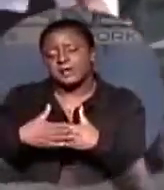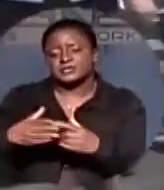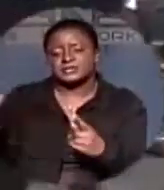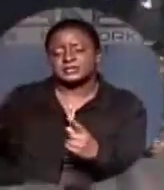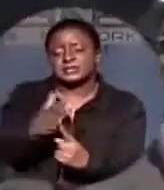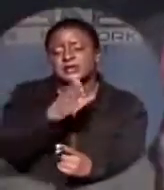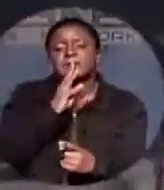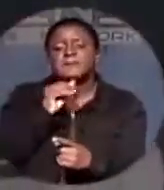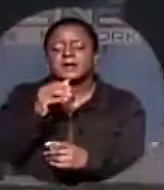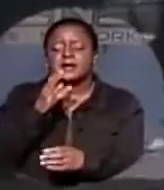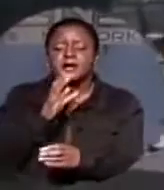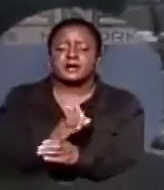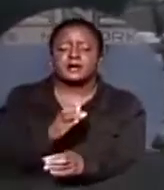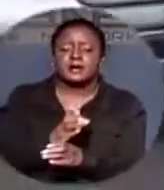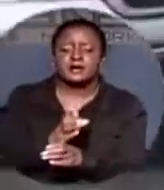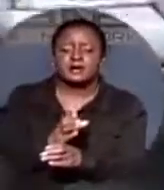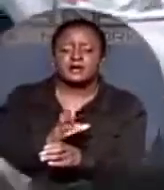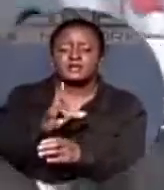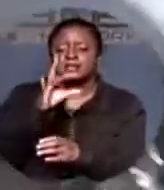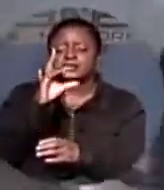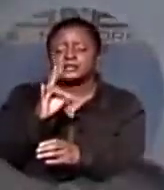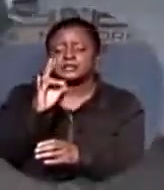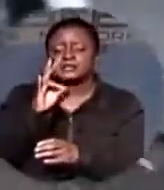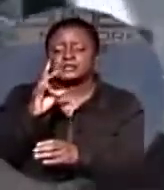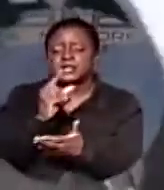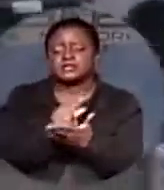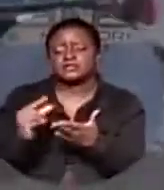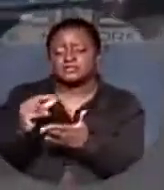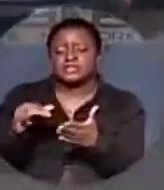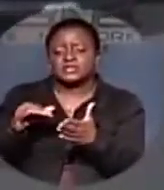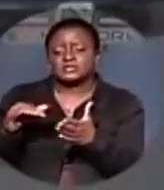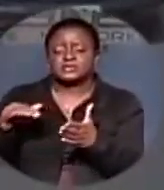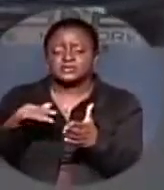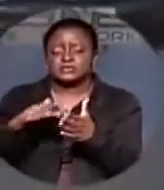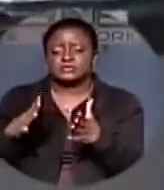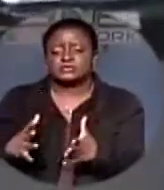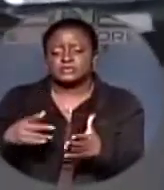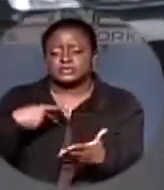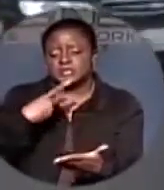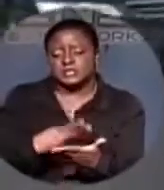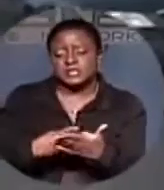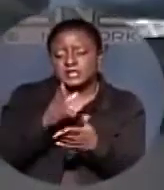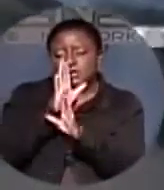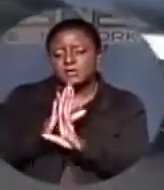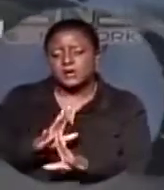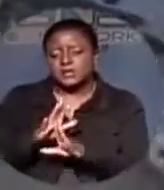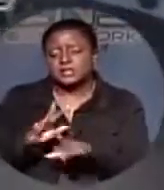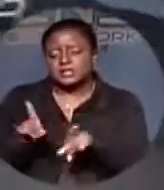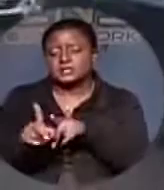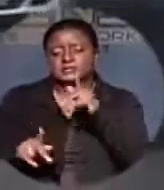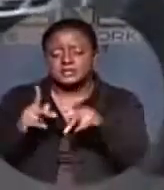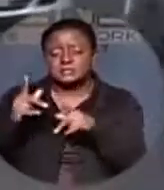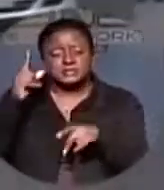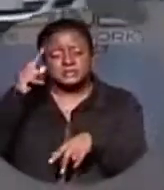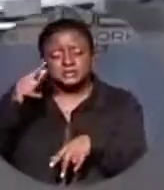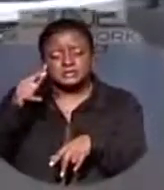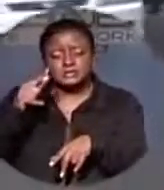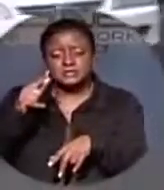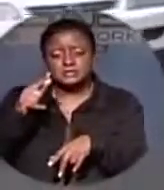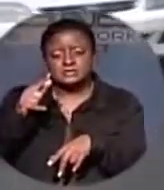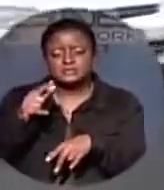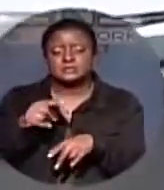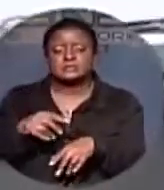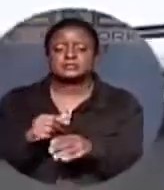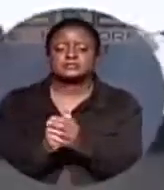second grader lay quietly as onlookers gathered and police diverted traffic in the area as medics tended to the little girl. Her